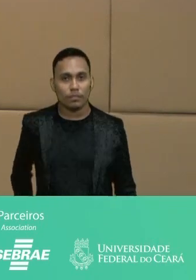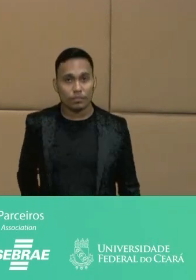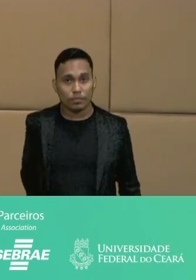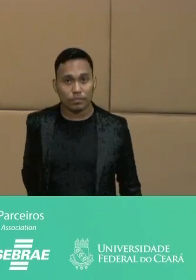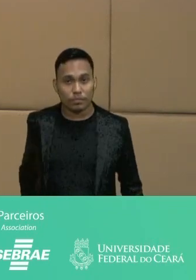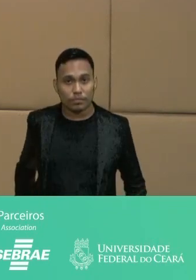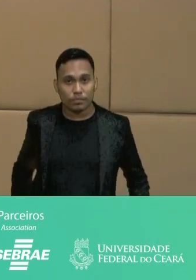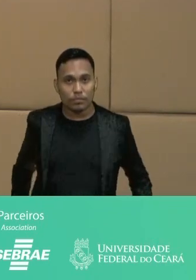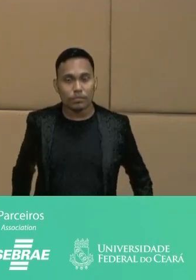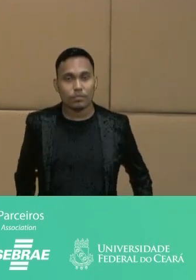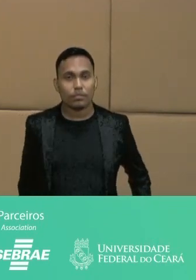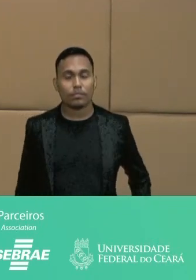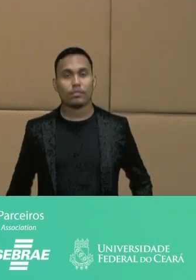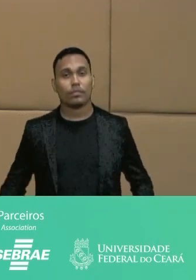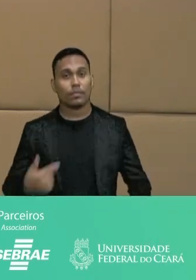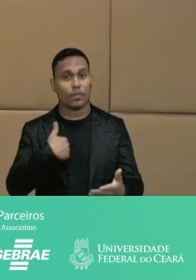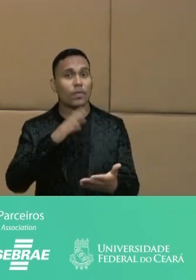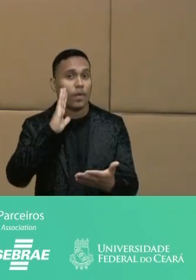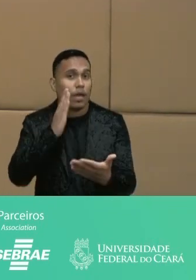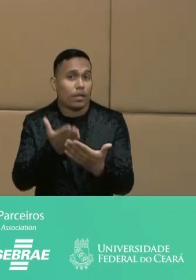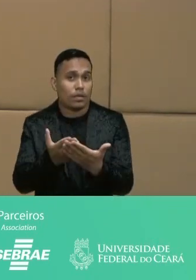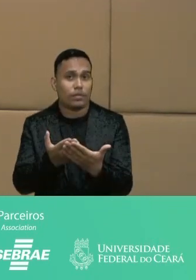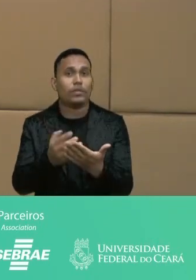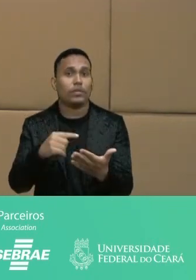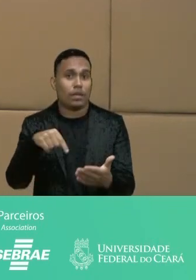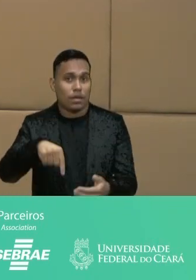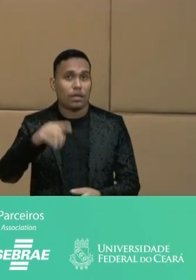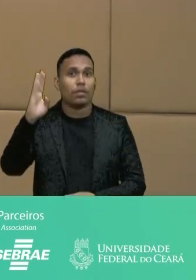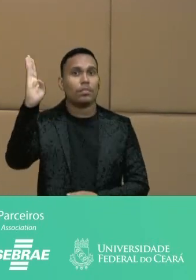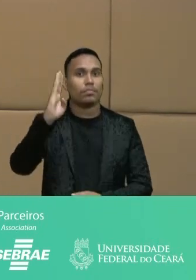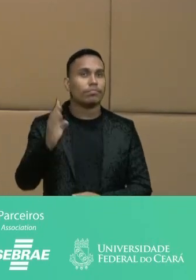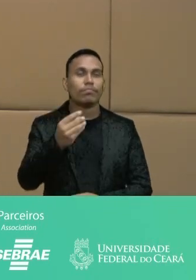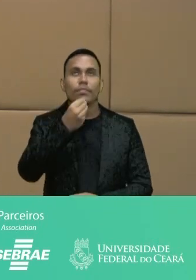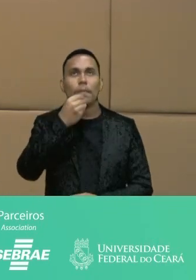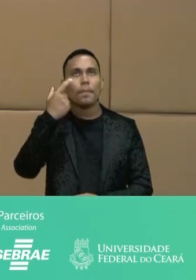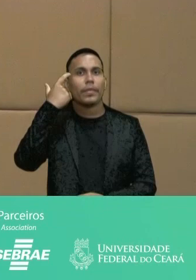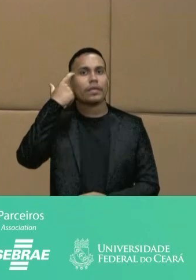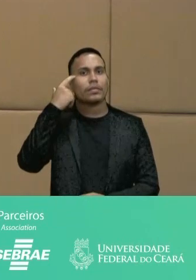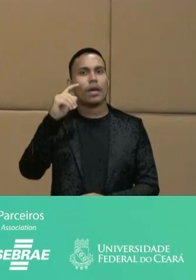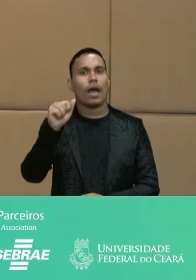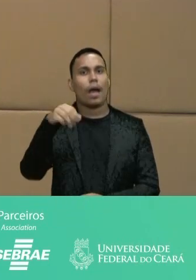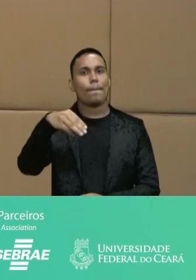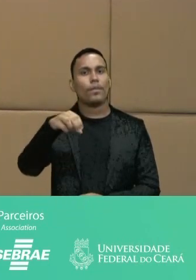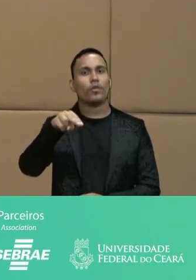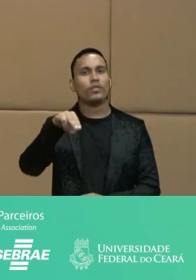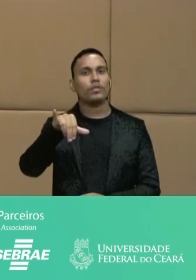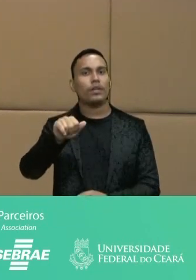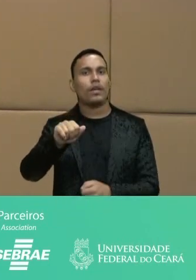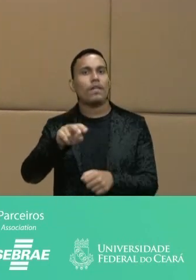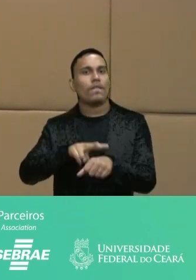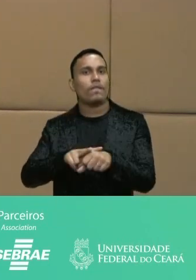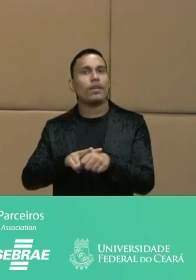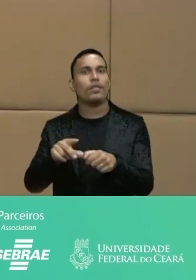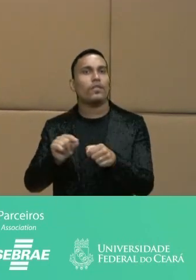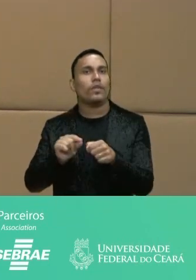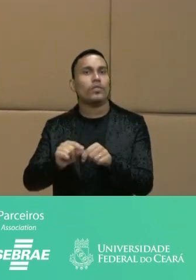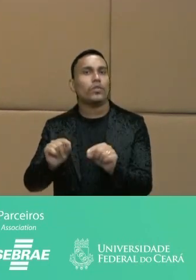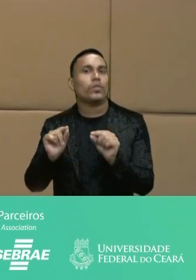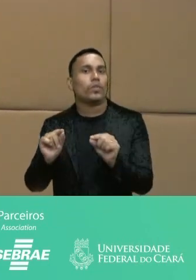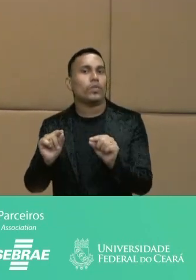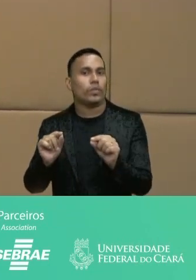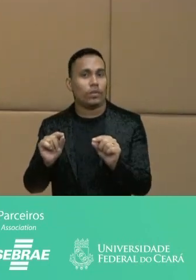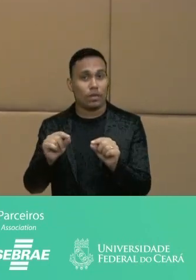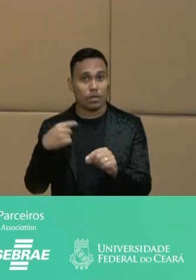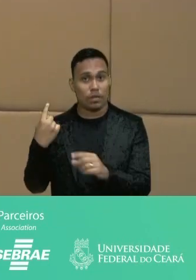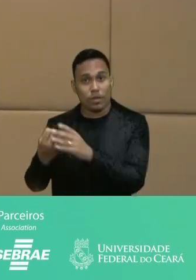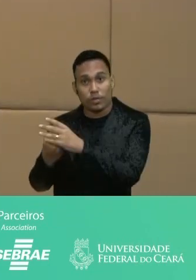And so once again, I believe that Brazil should think, you know, what to do with green ammonia. Are we going to use this to